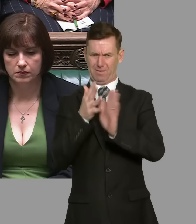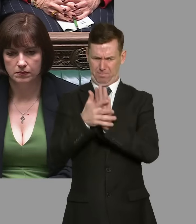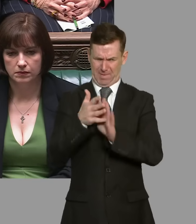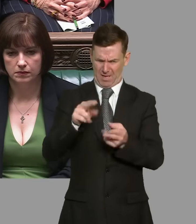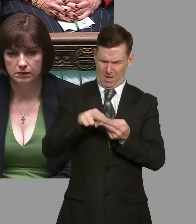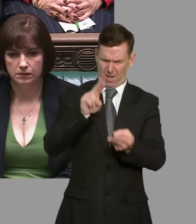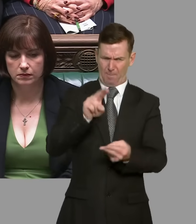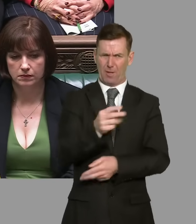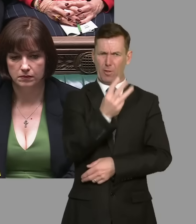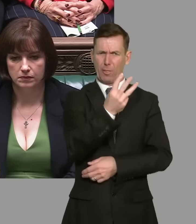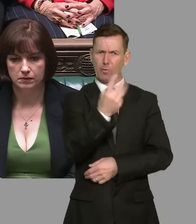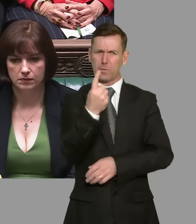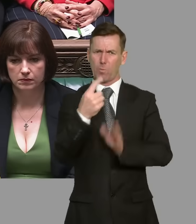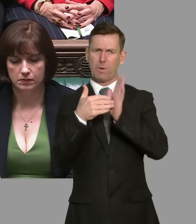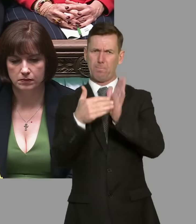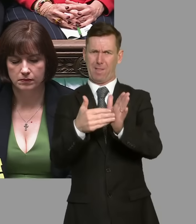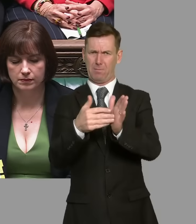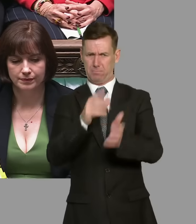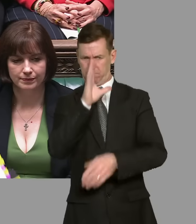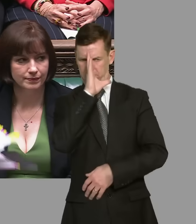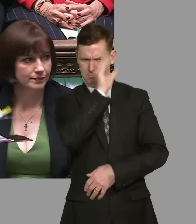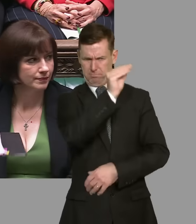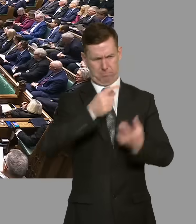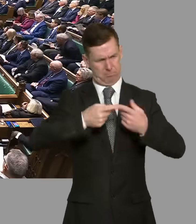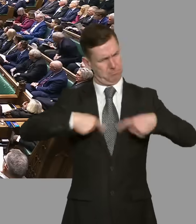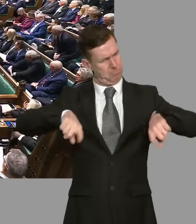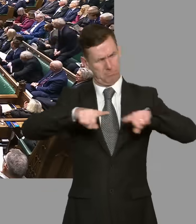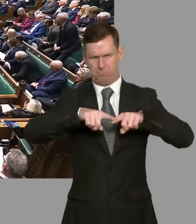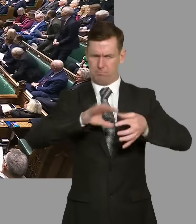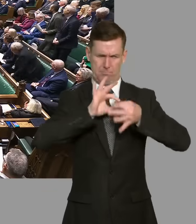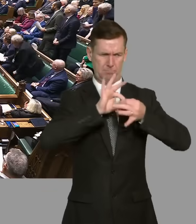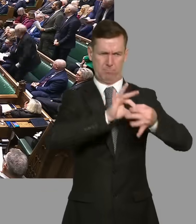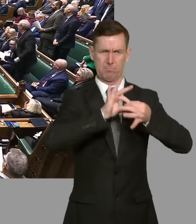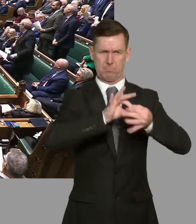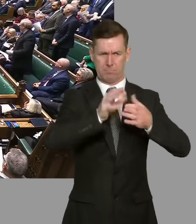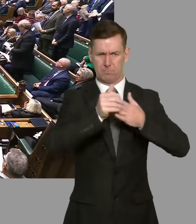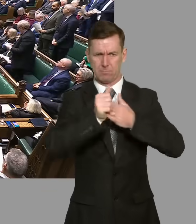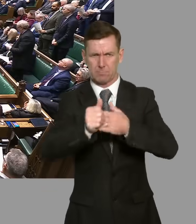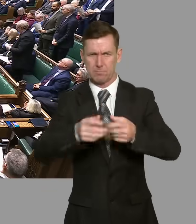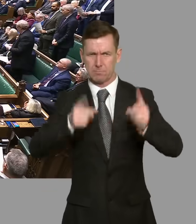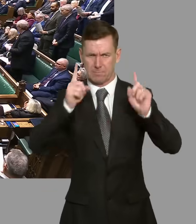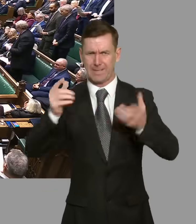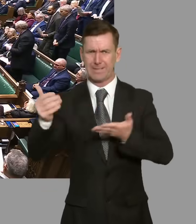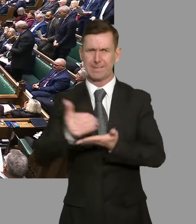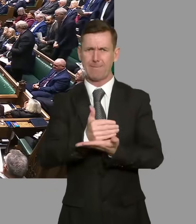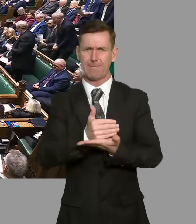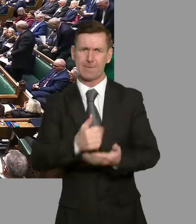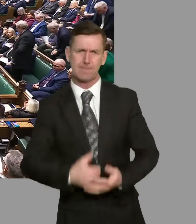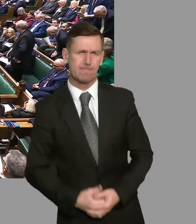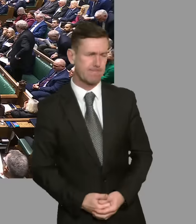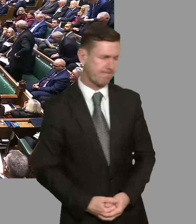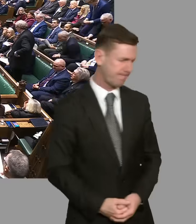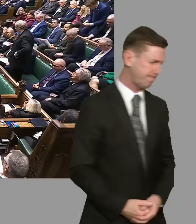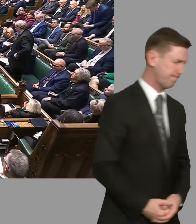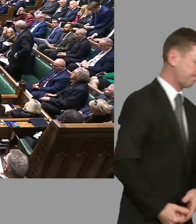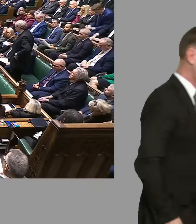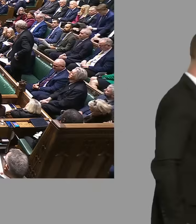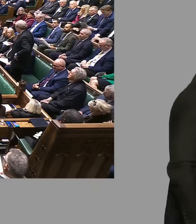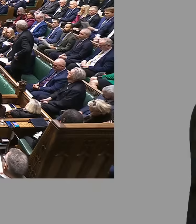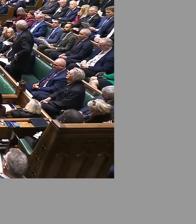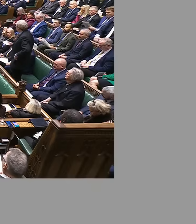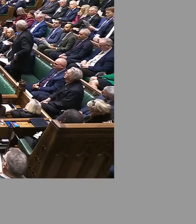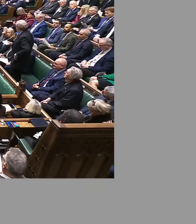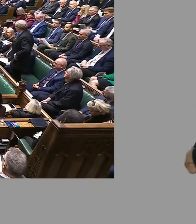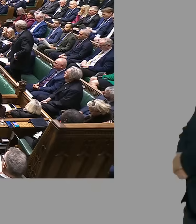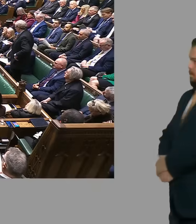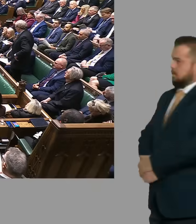with her and local leaders to make our streets safe. Matthew. Thank you, Mr Speaker. My constituency